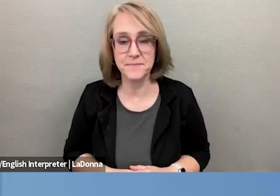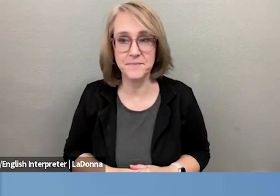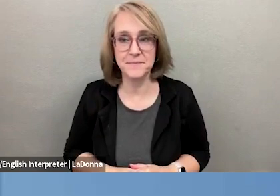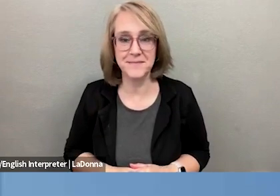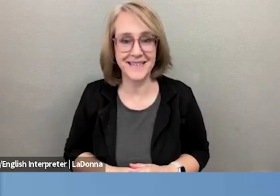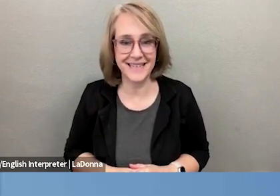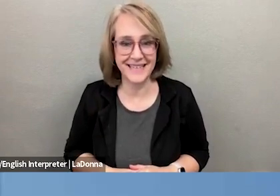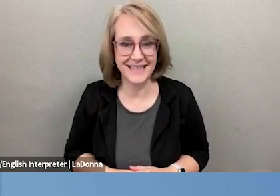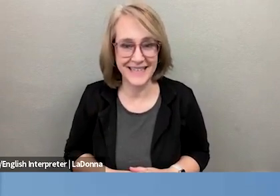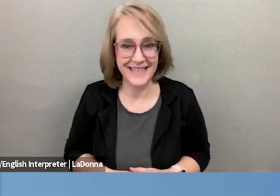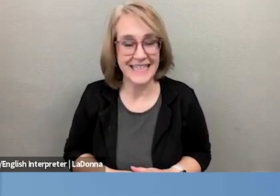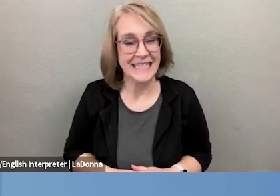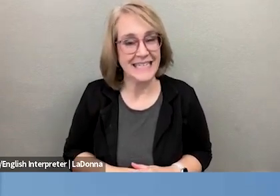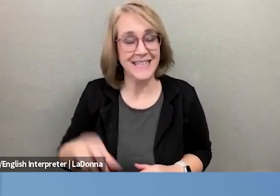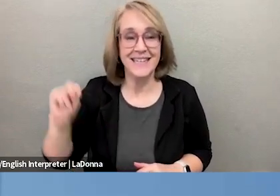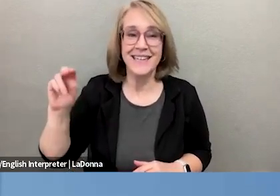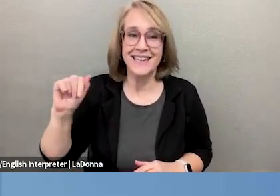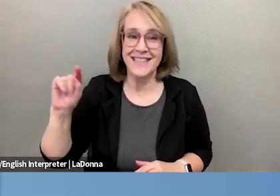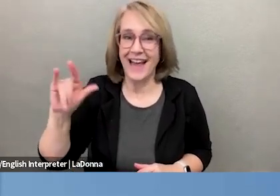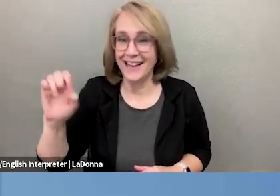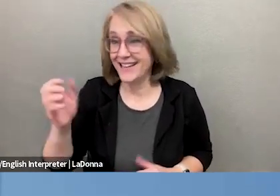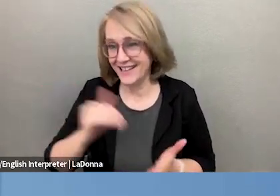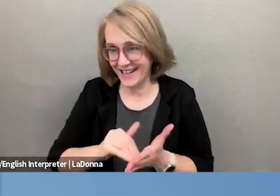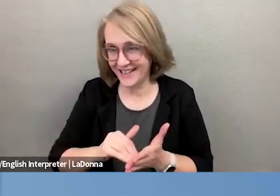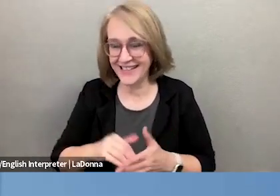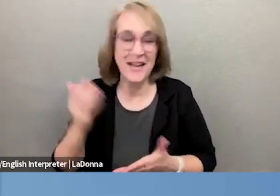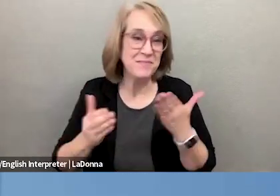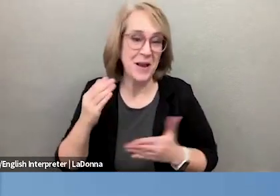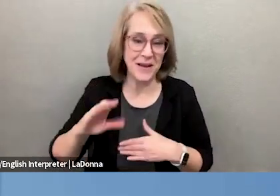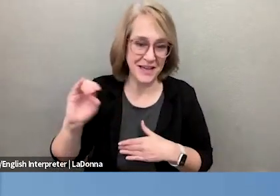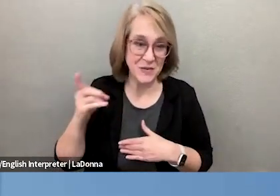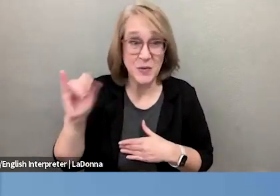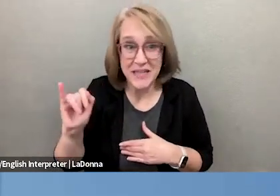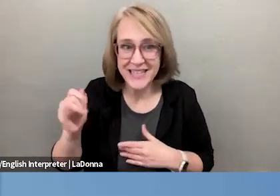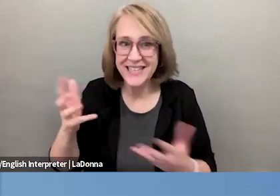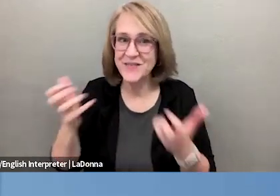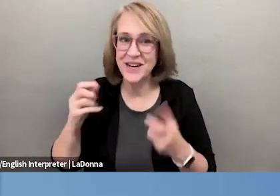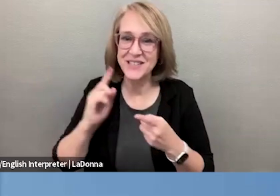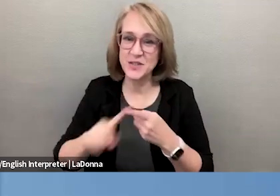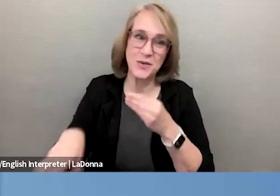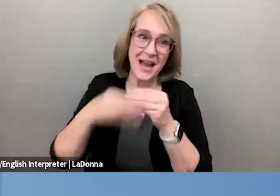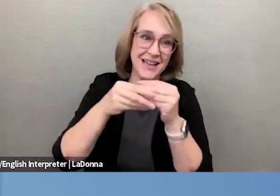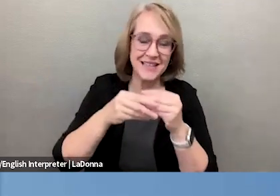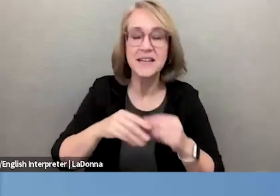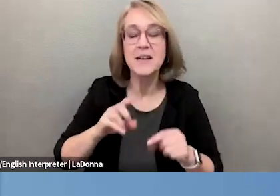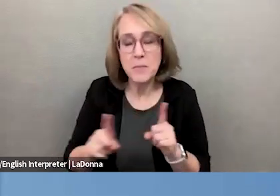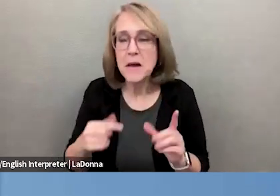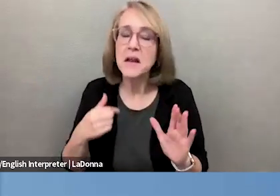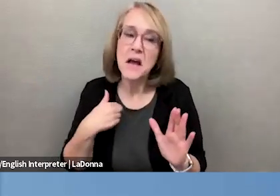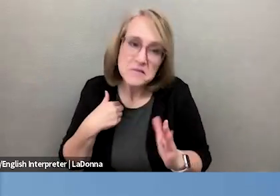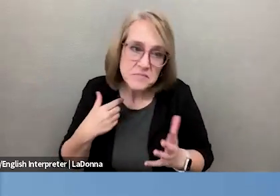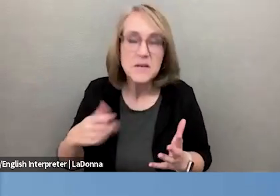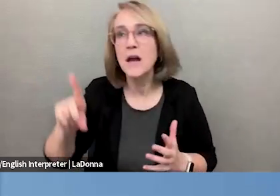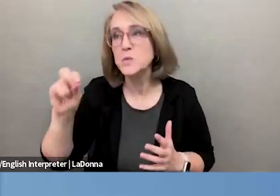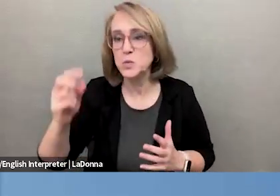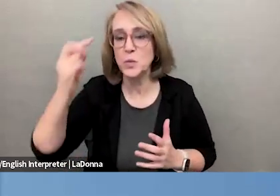Yeah, this Natalie again, and maybe Jody wants to weigh in here too, but I do think